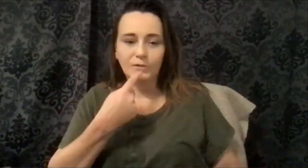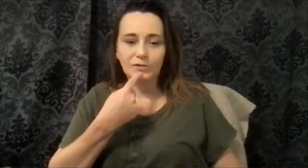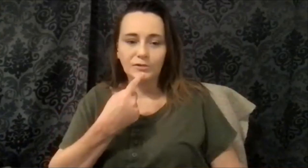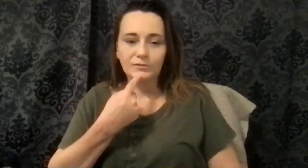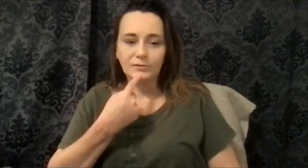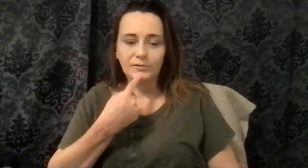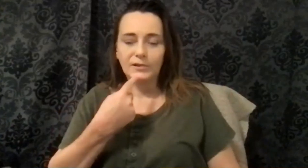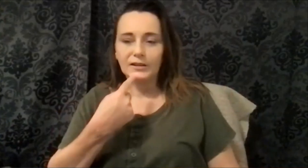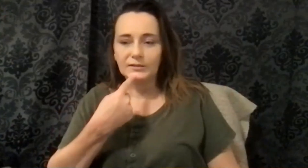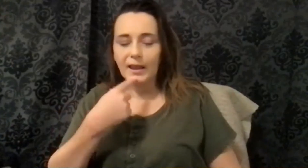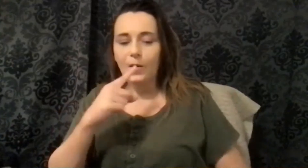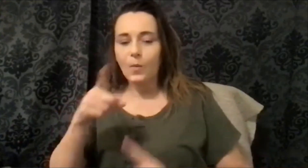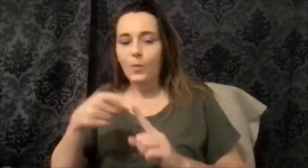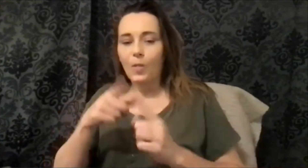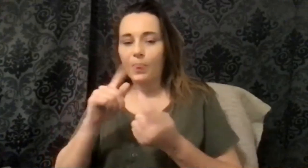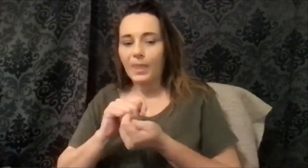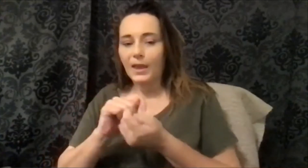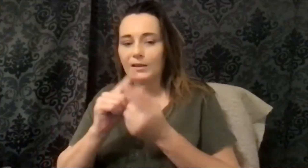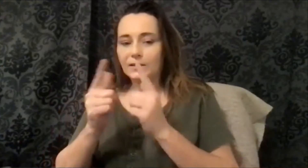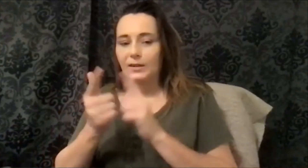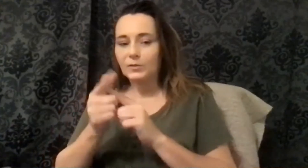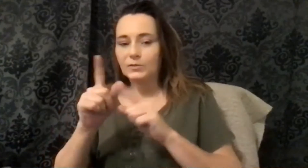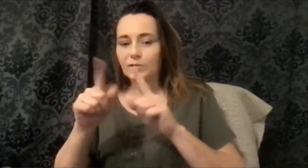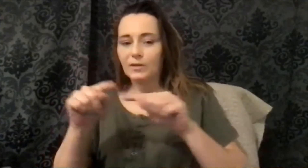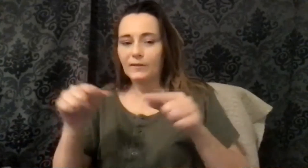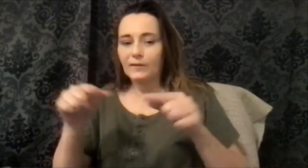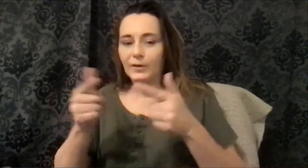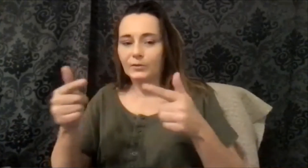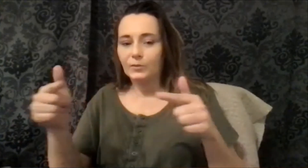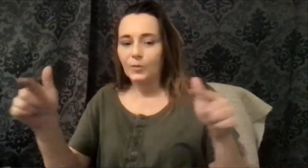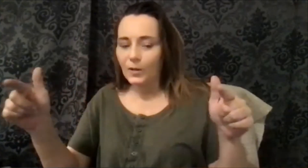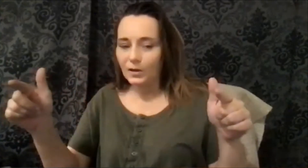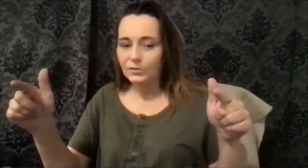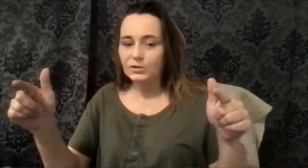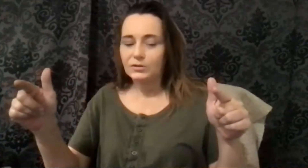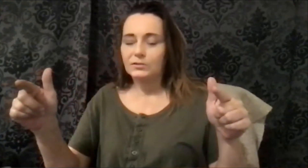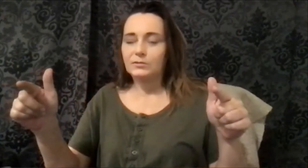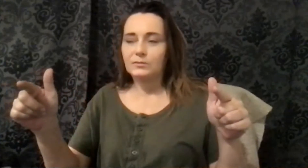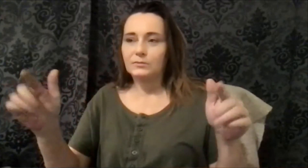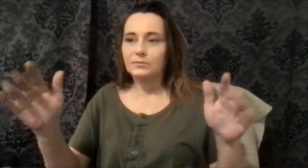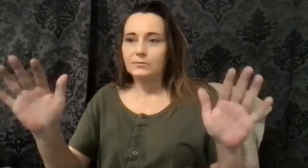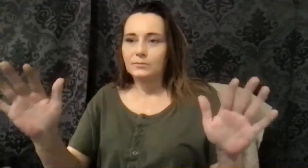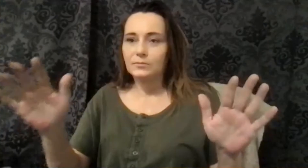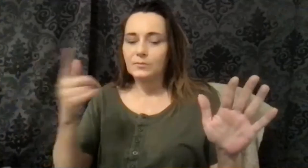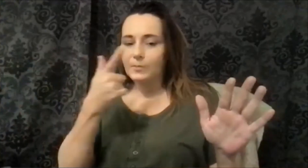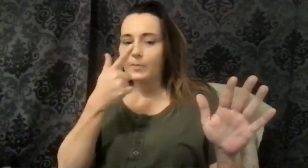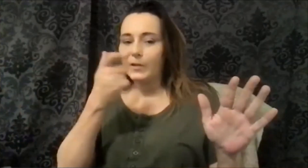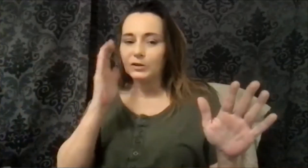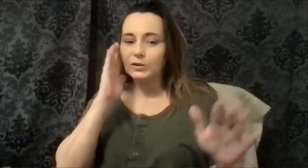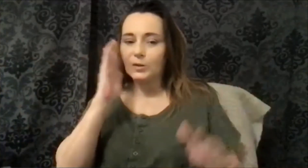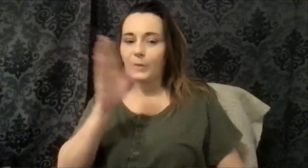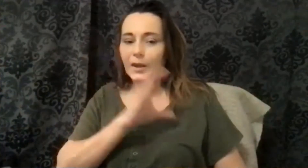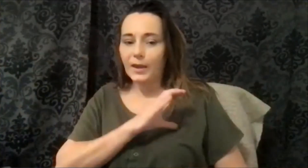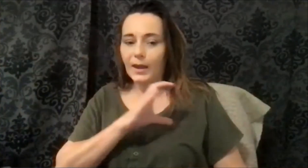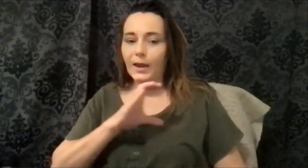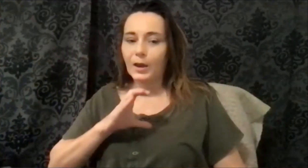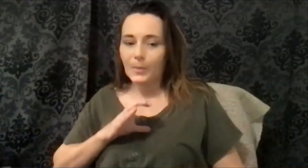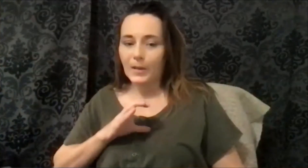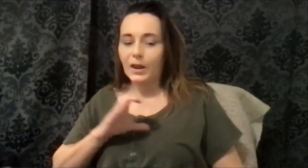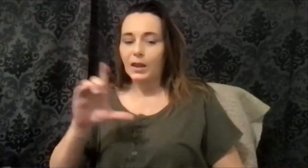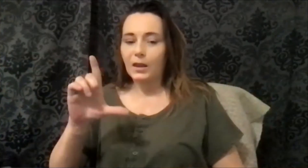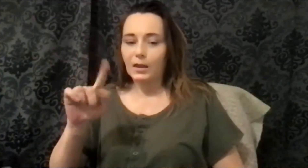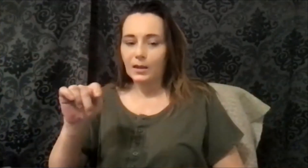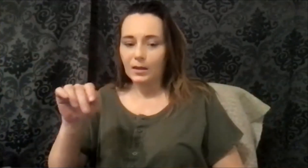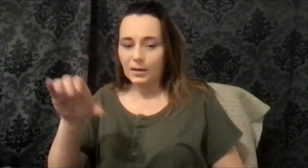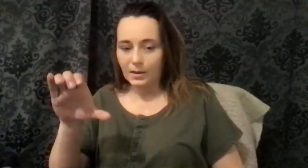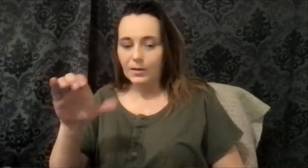when they translate it to the various languages, because there will be a committee, there will be